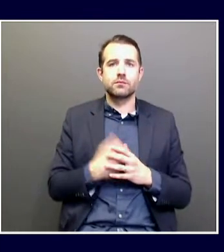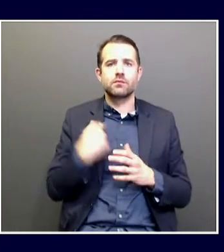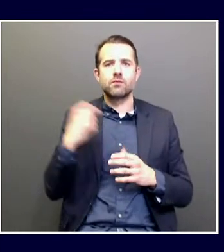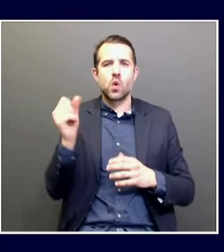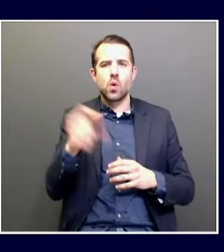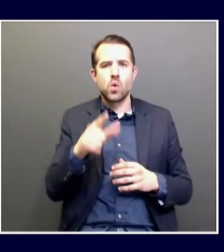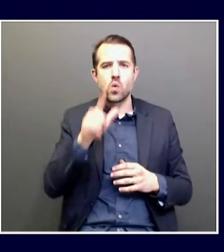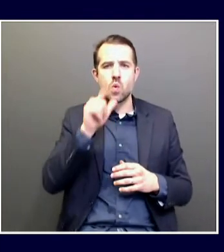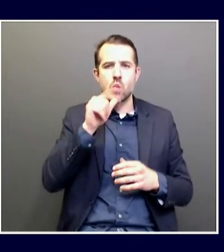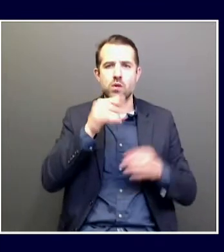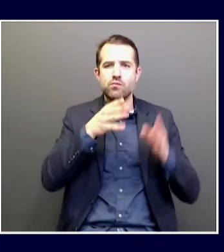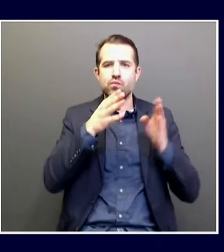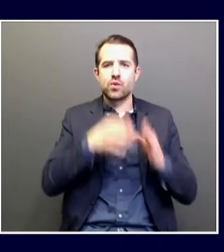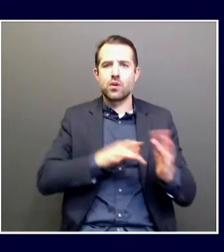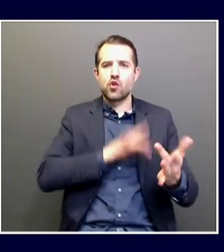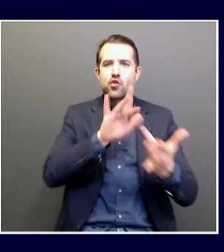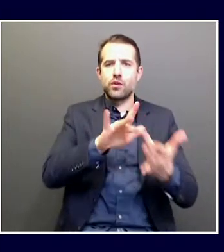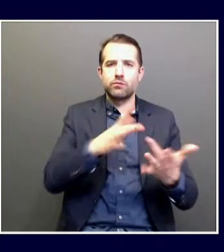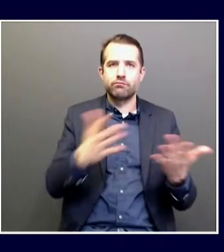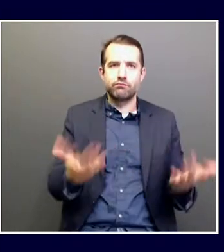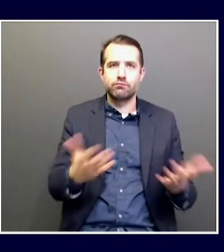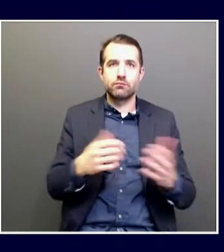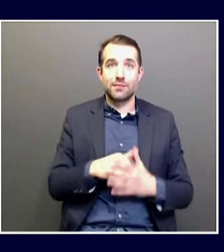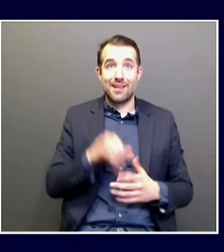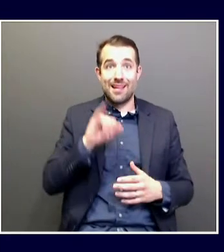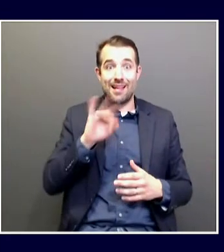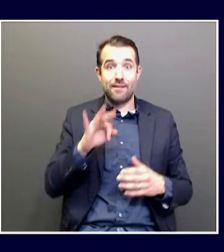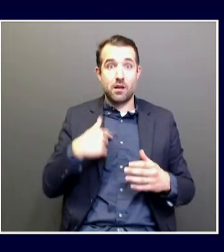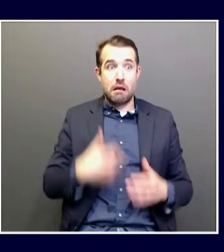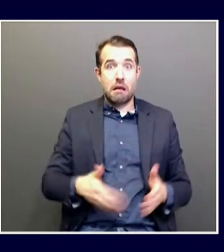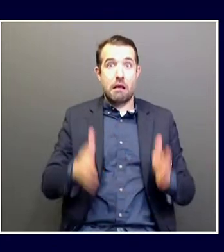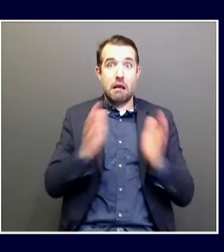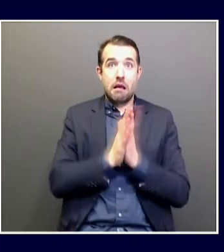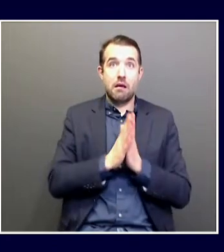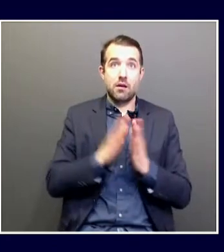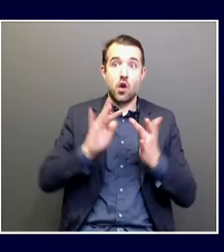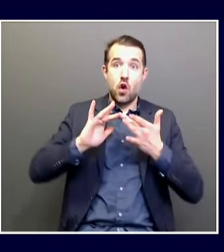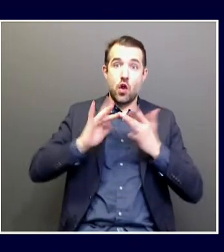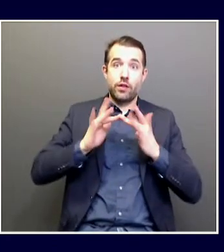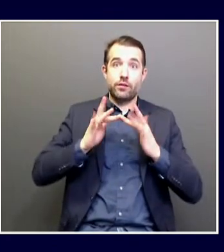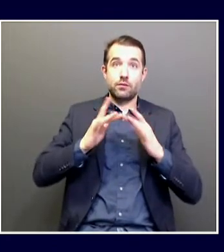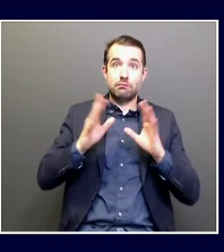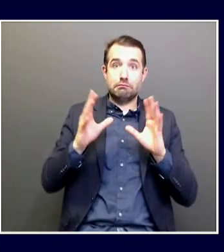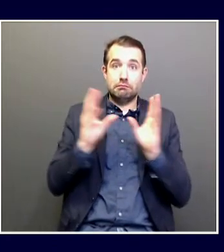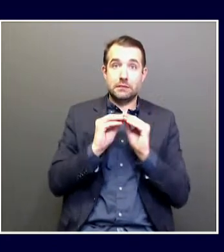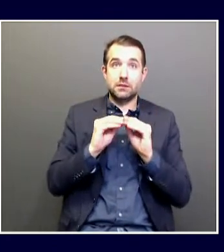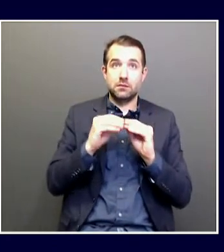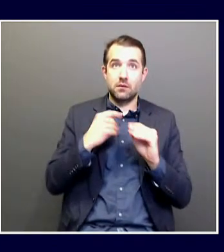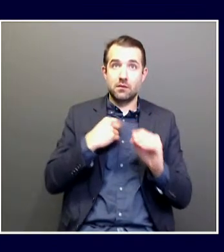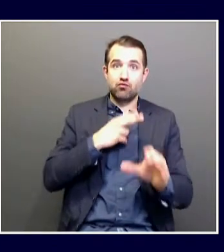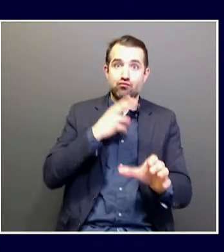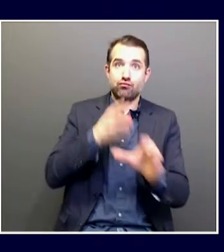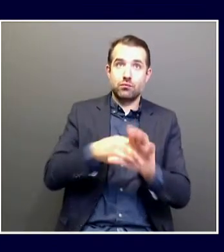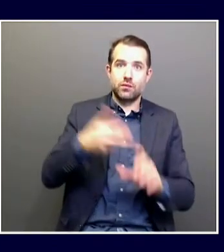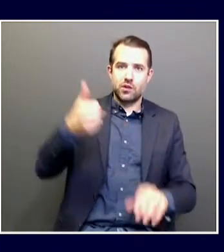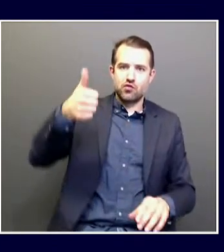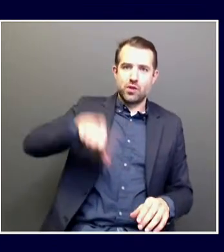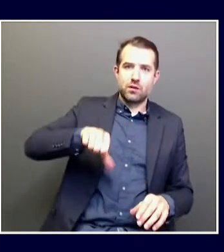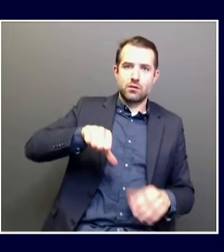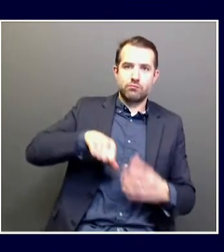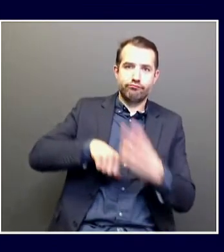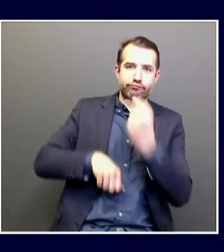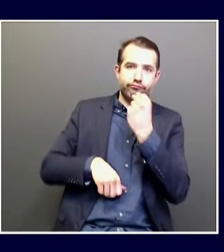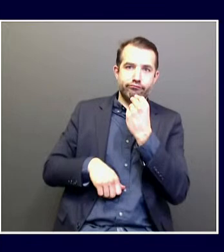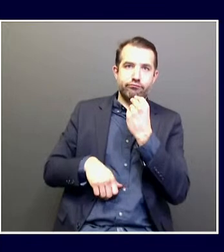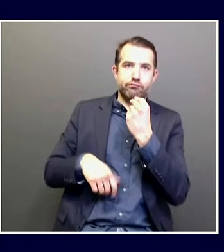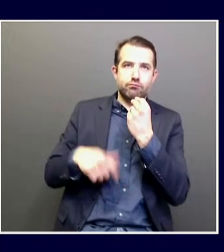if they've requested a hybrid meeting so they can participate virtually and that's been turned down? Yeah, I think they have to